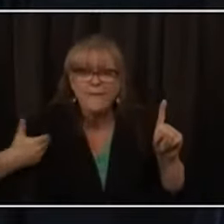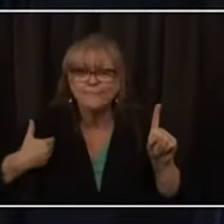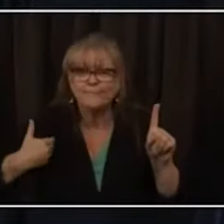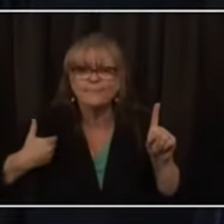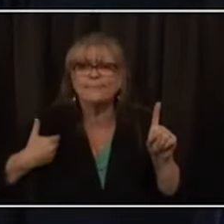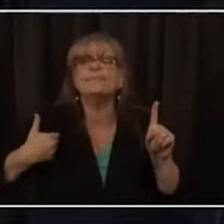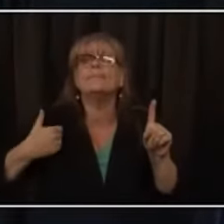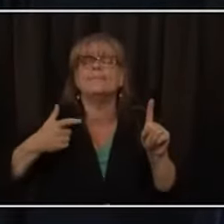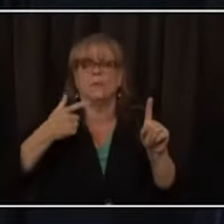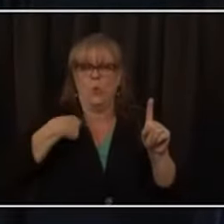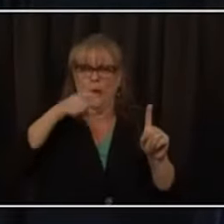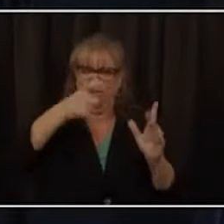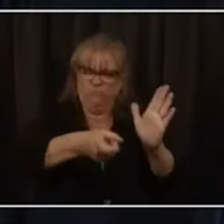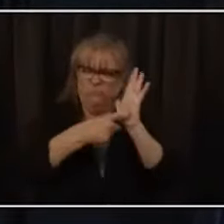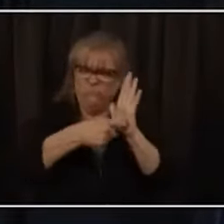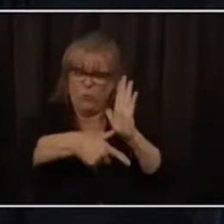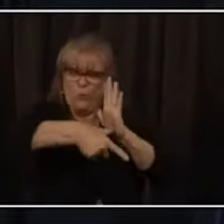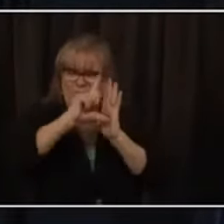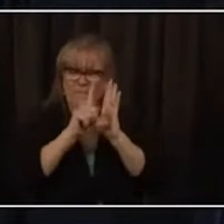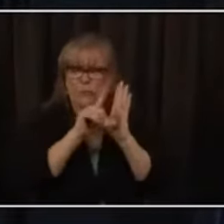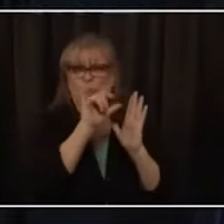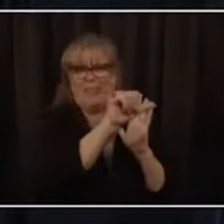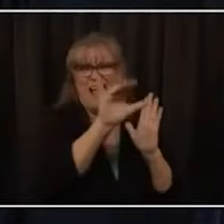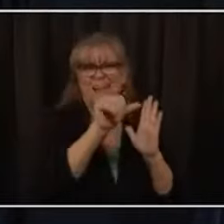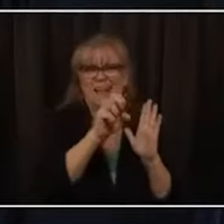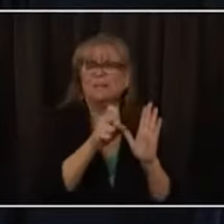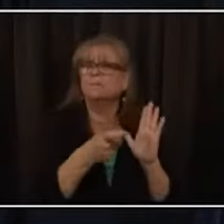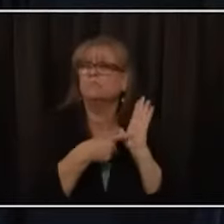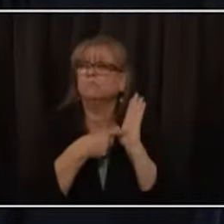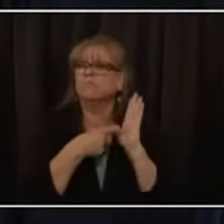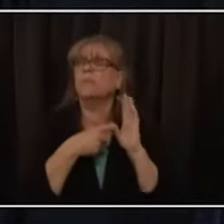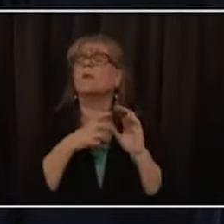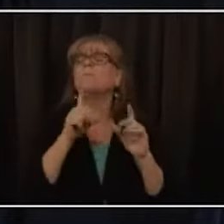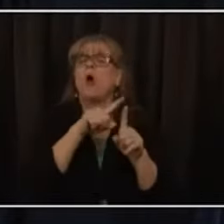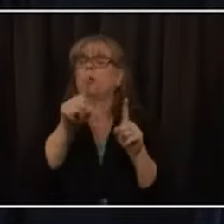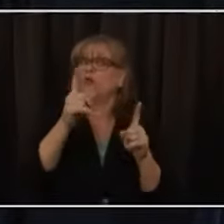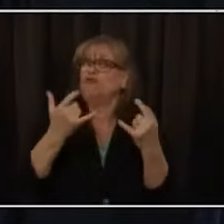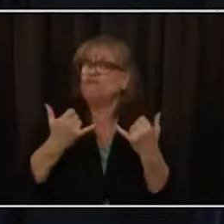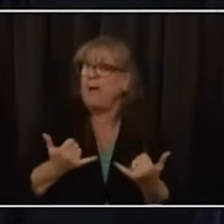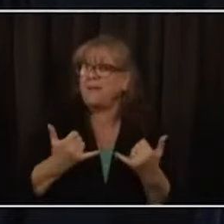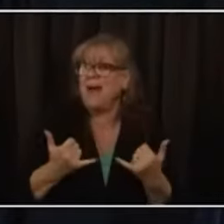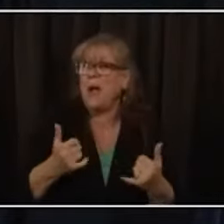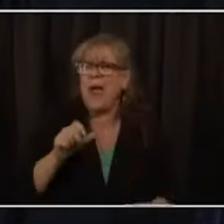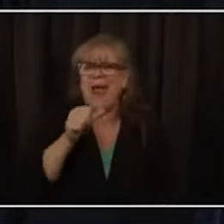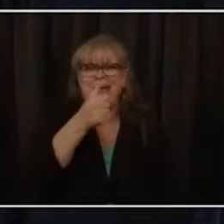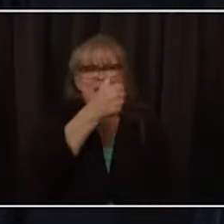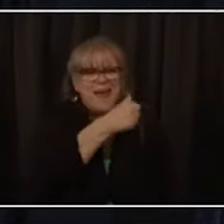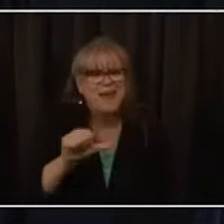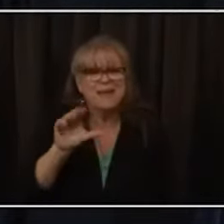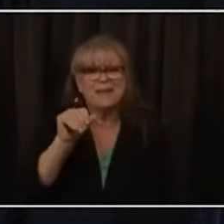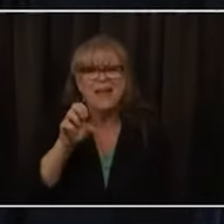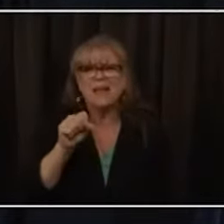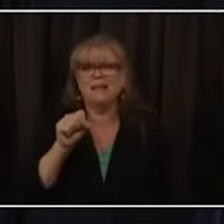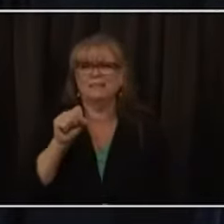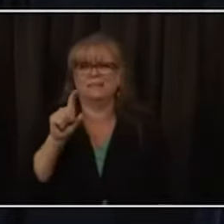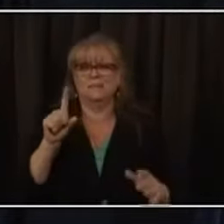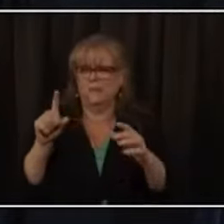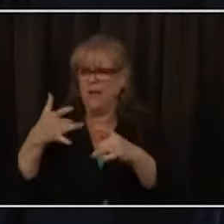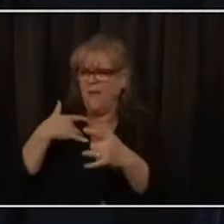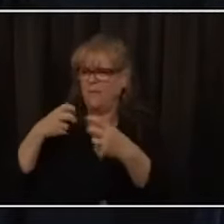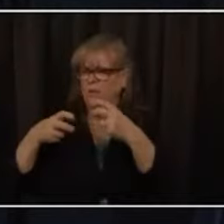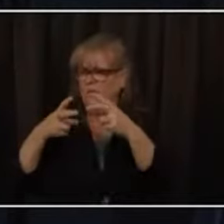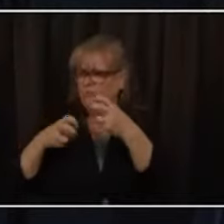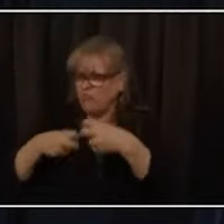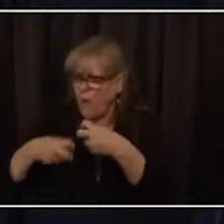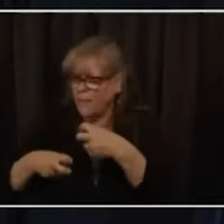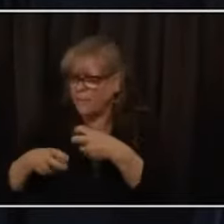state. Right now, any case of clotting will be reported through the Vaccine Adverse